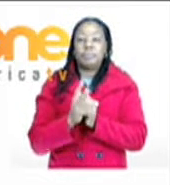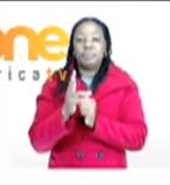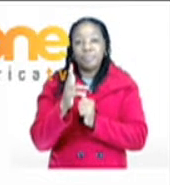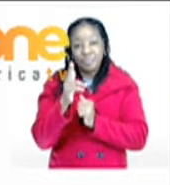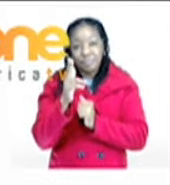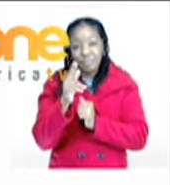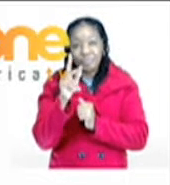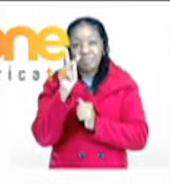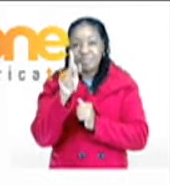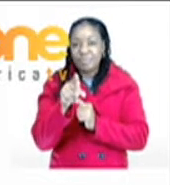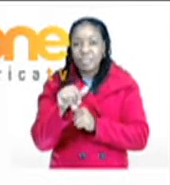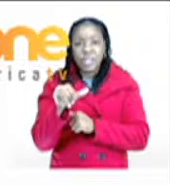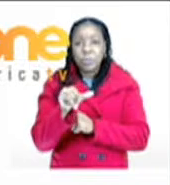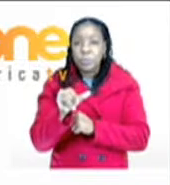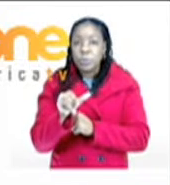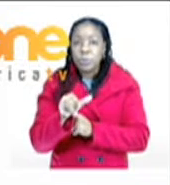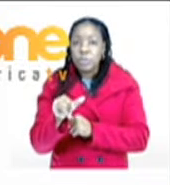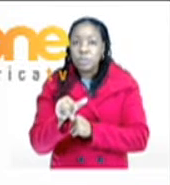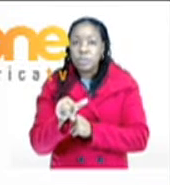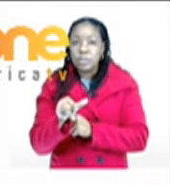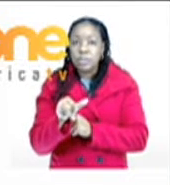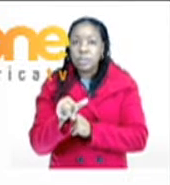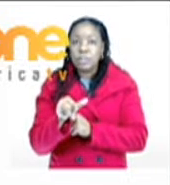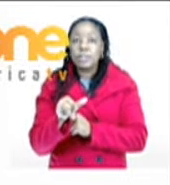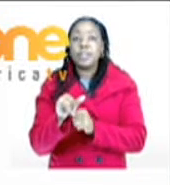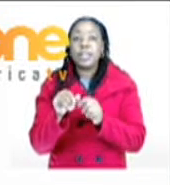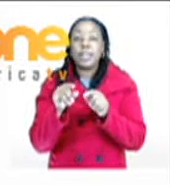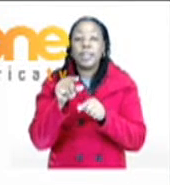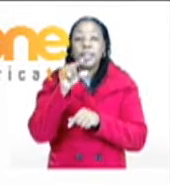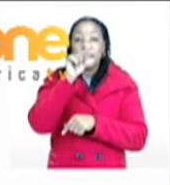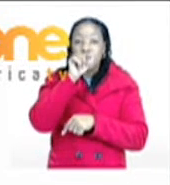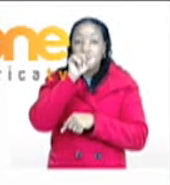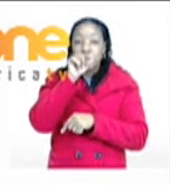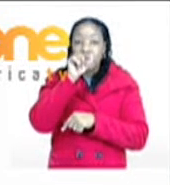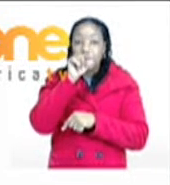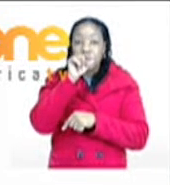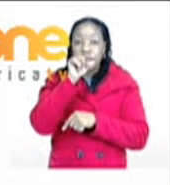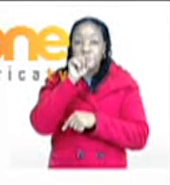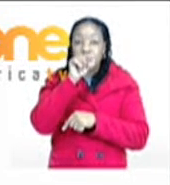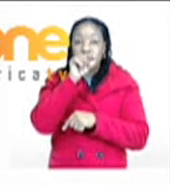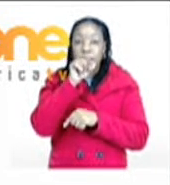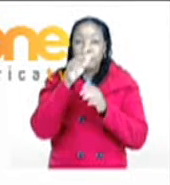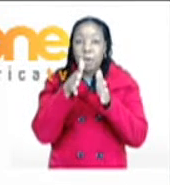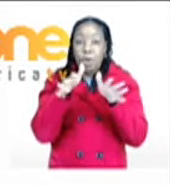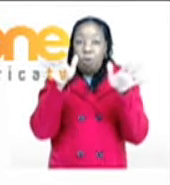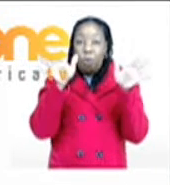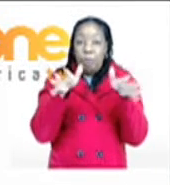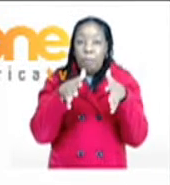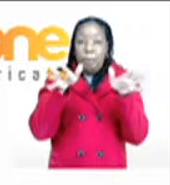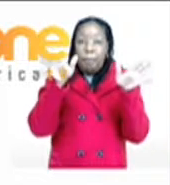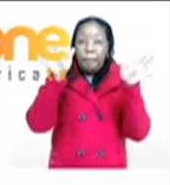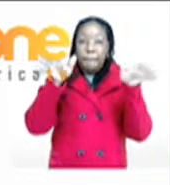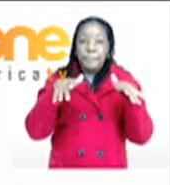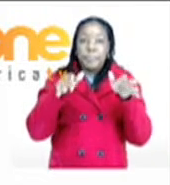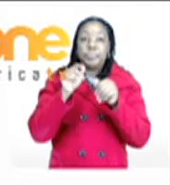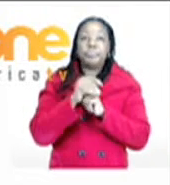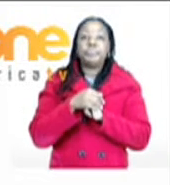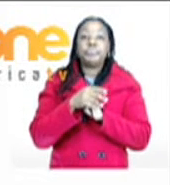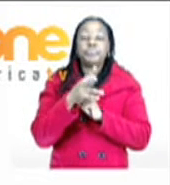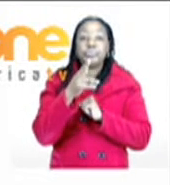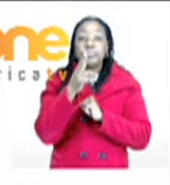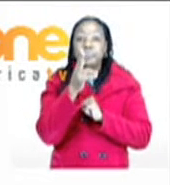to cut? Let's cut out the eagle. Cut it out neatly along the